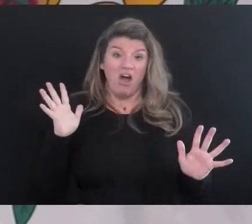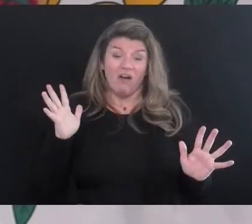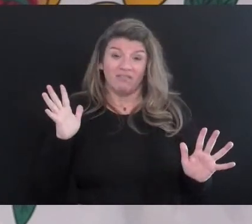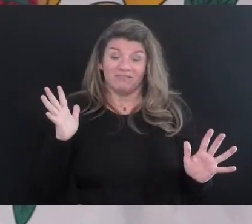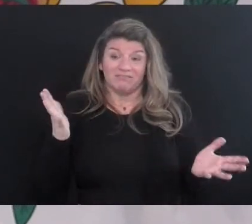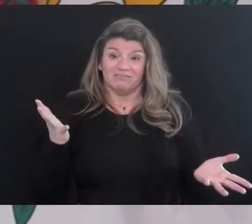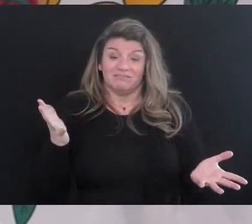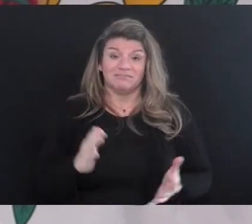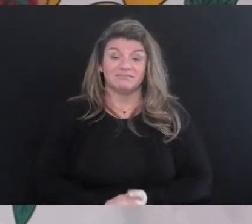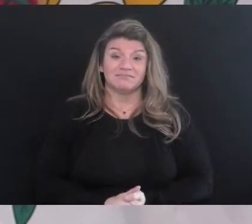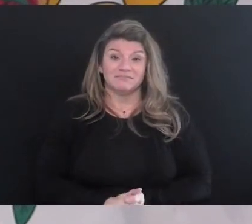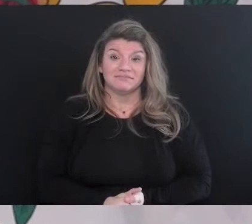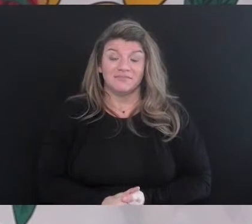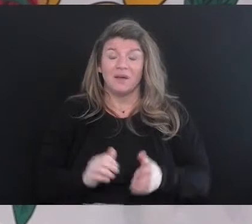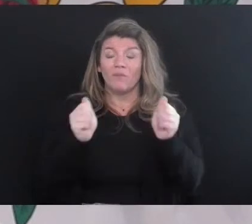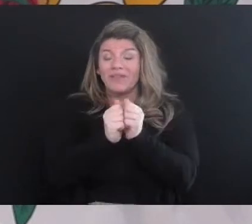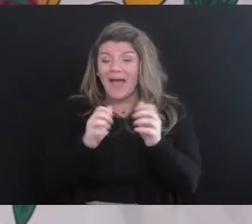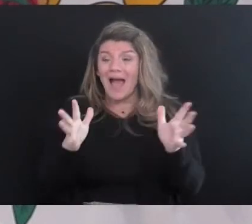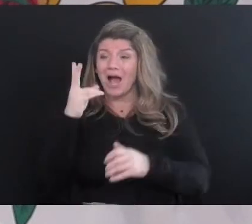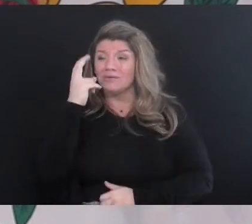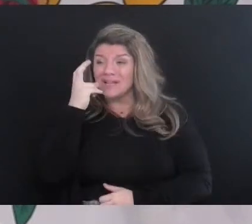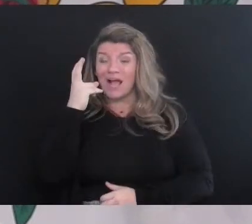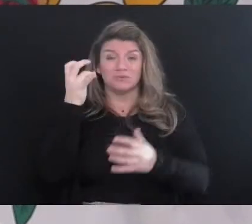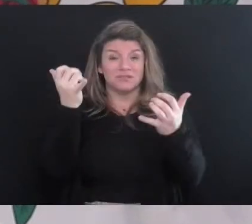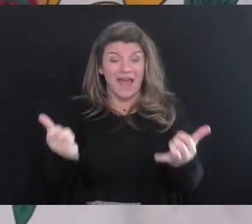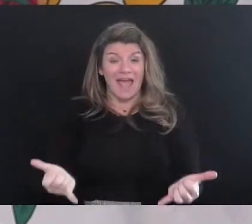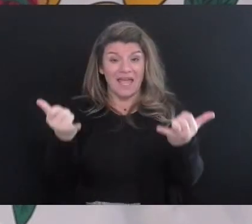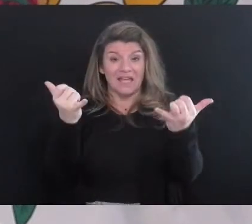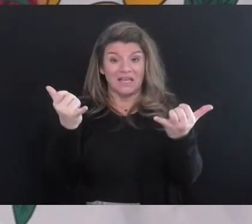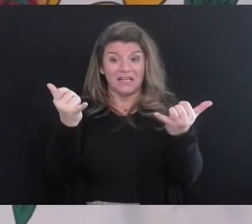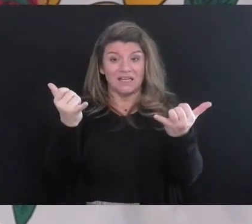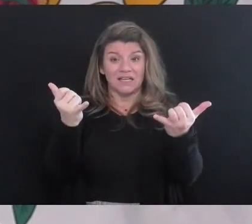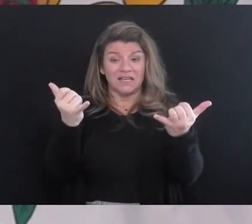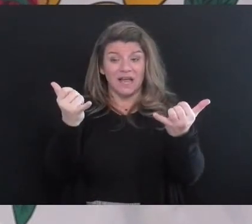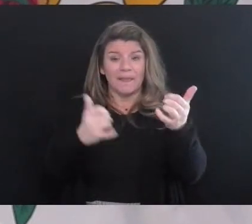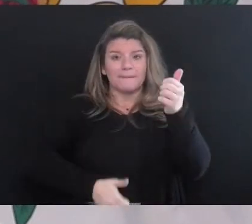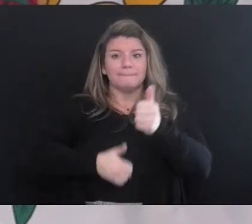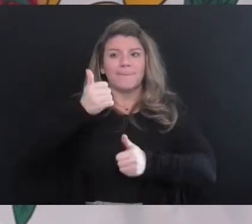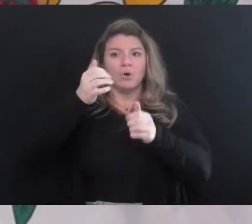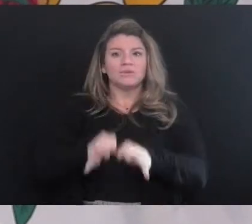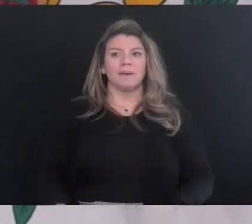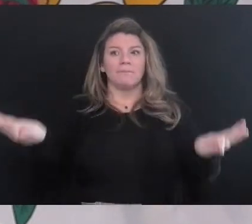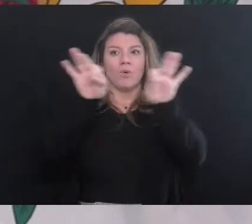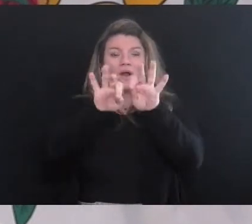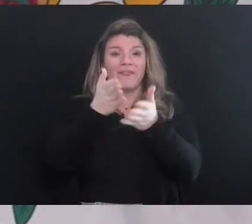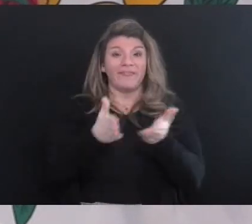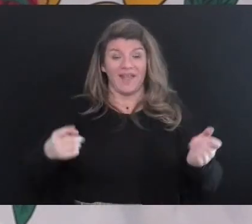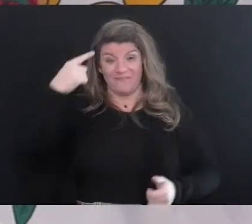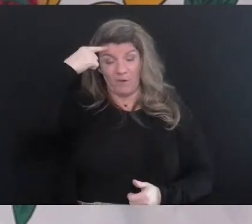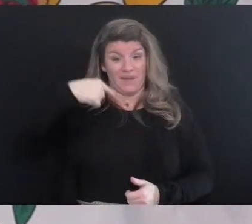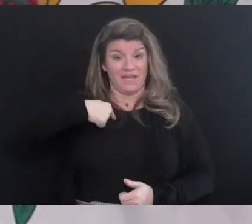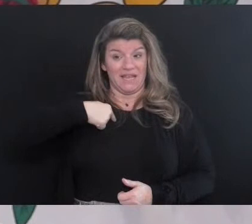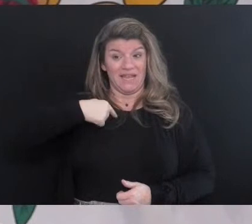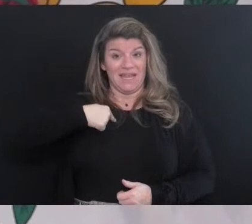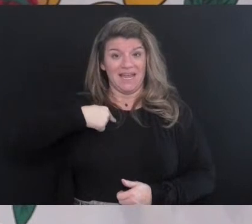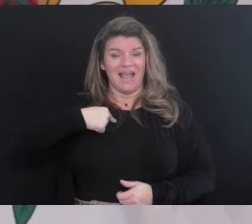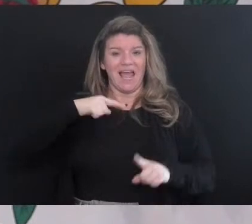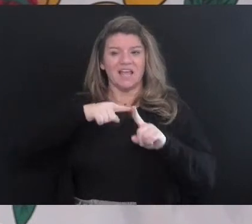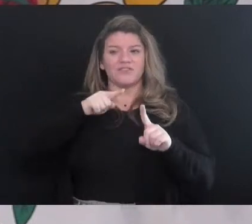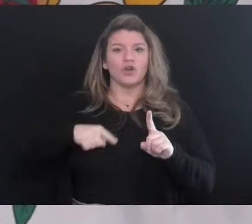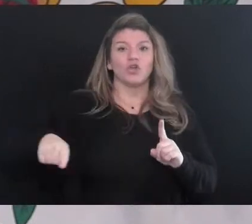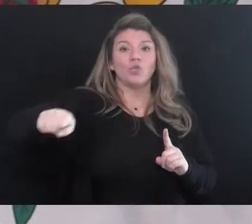it. Without any question, today, the most pressing thing to me today is to get the people that